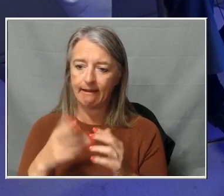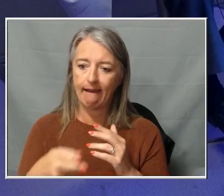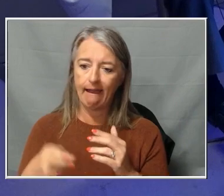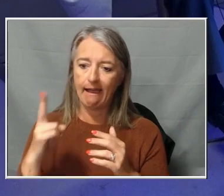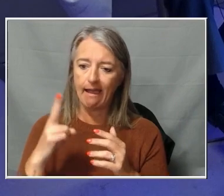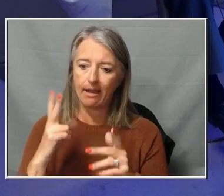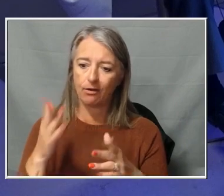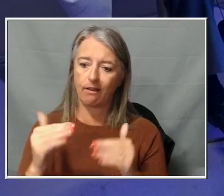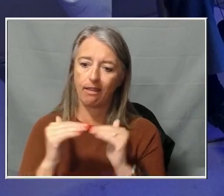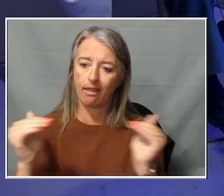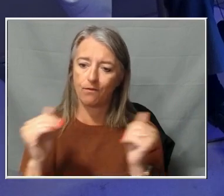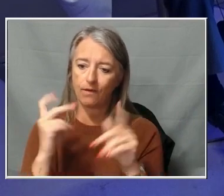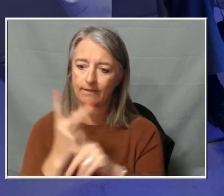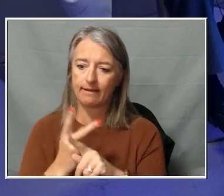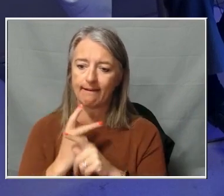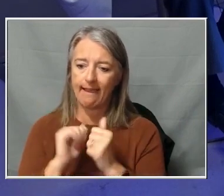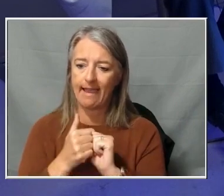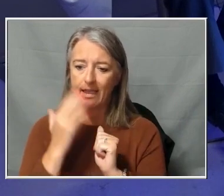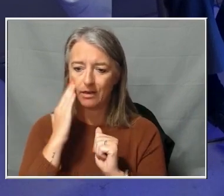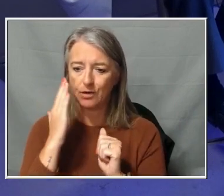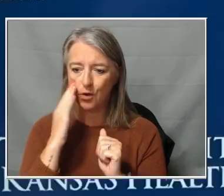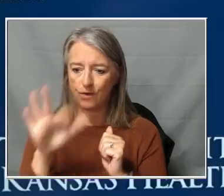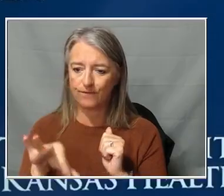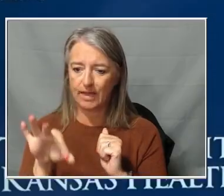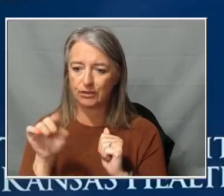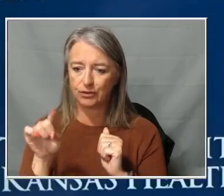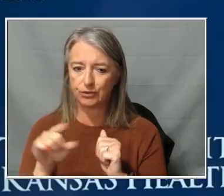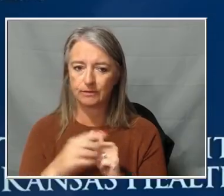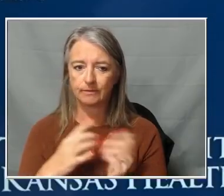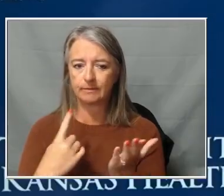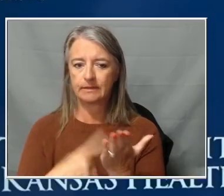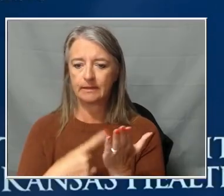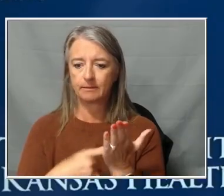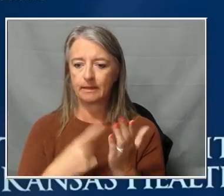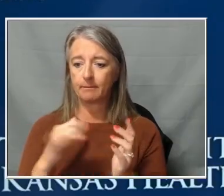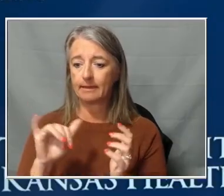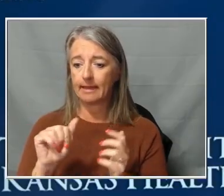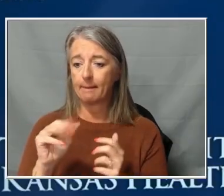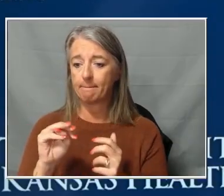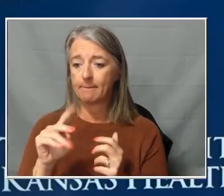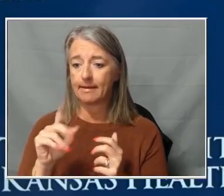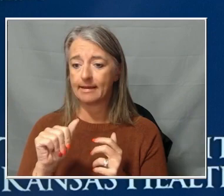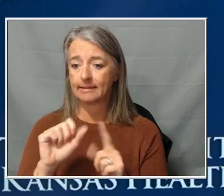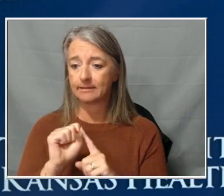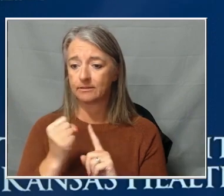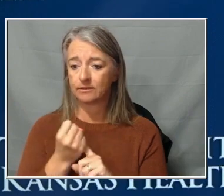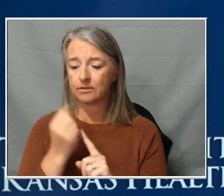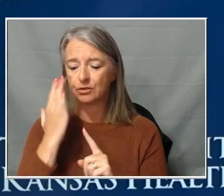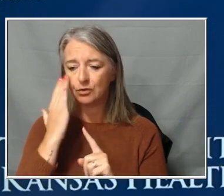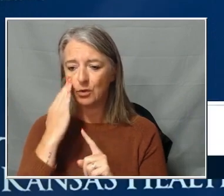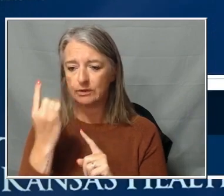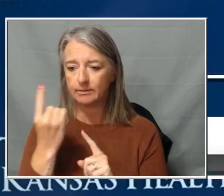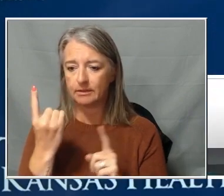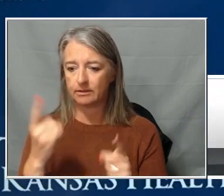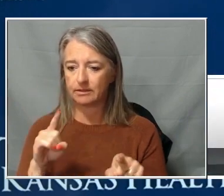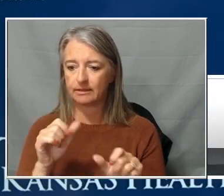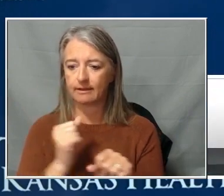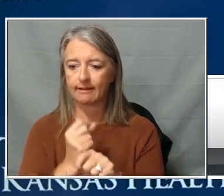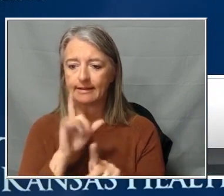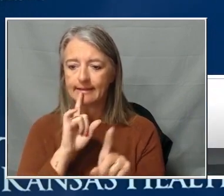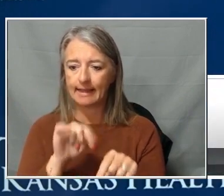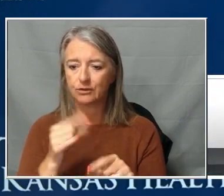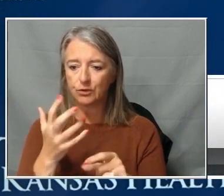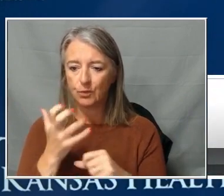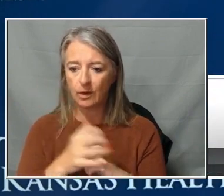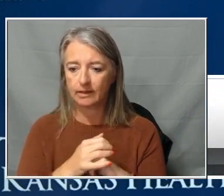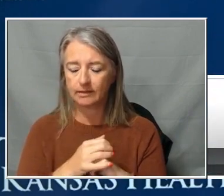care? How do they know to find you? Well, sometimes in Amanda's case, you know there's something going on and you're not getting the answer that you're wanting, right?